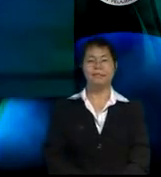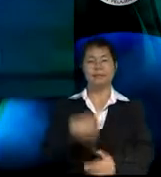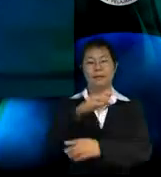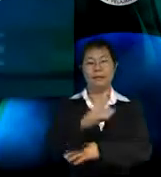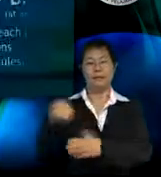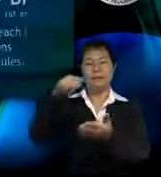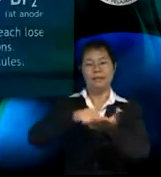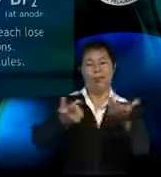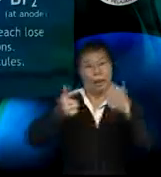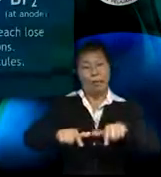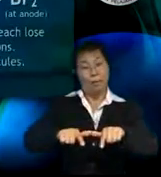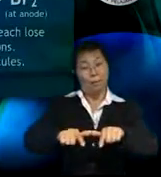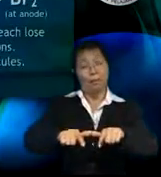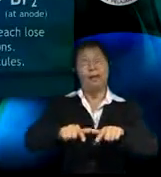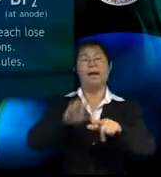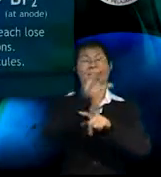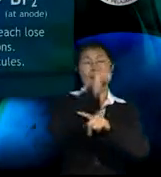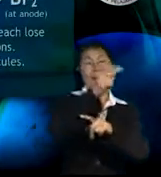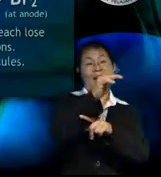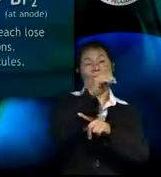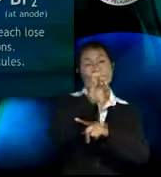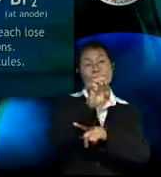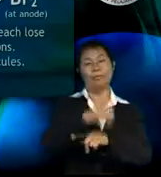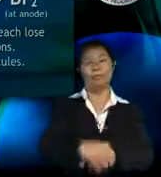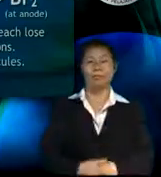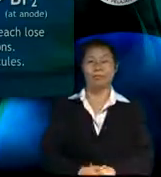And this is what happened at the anode.